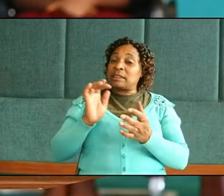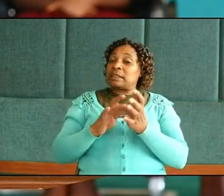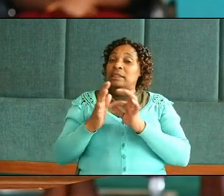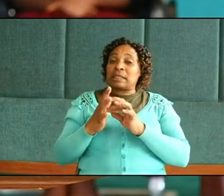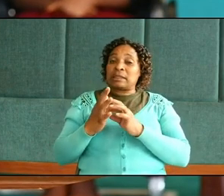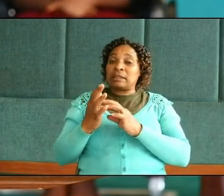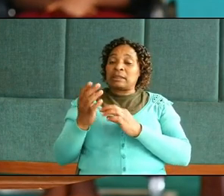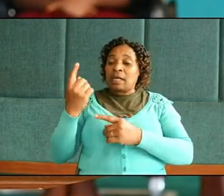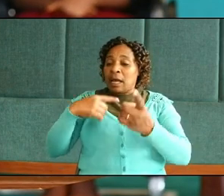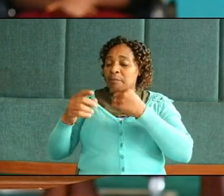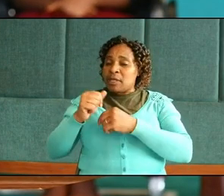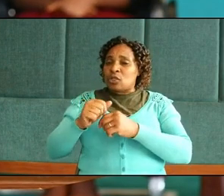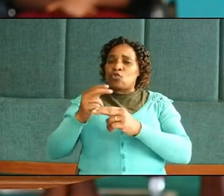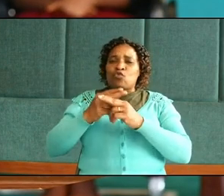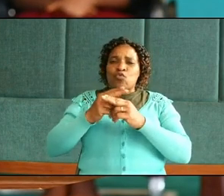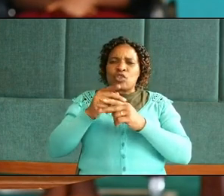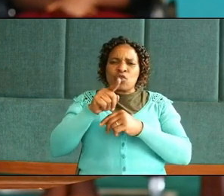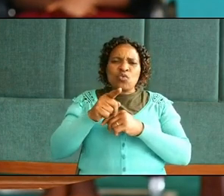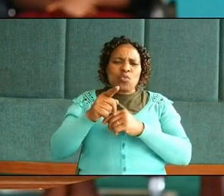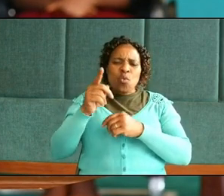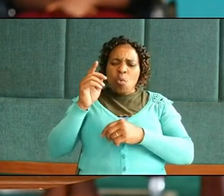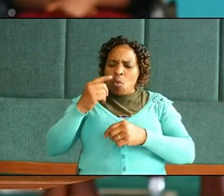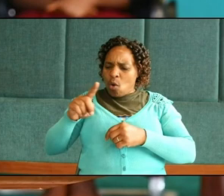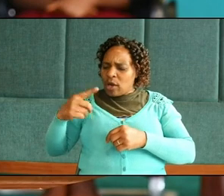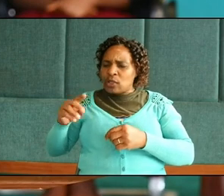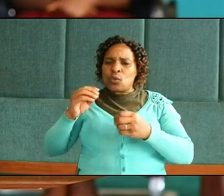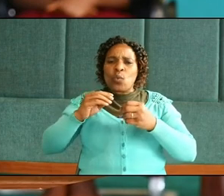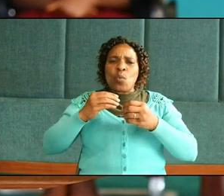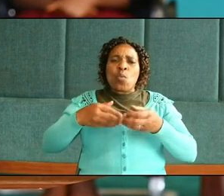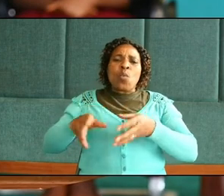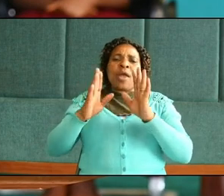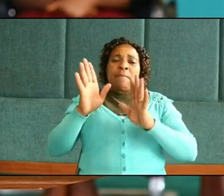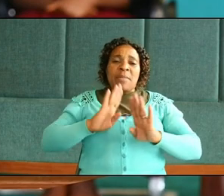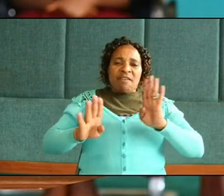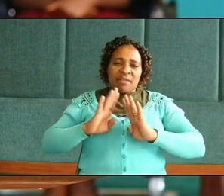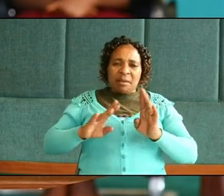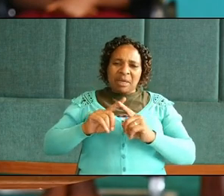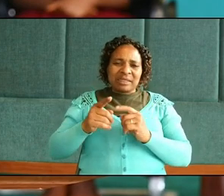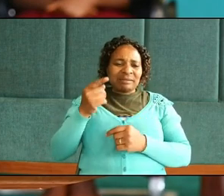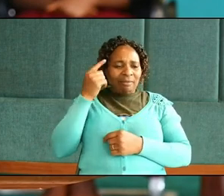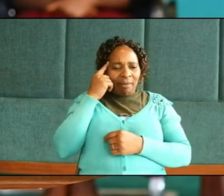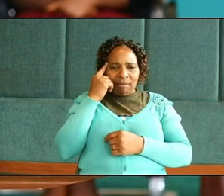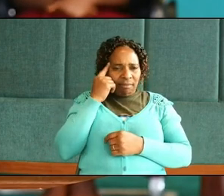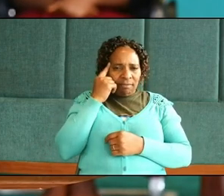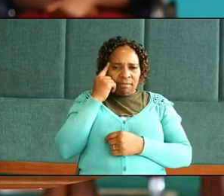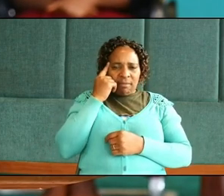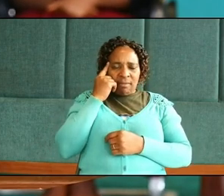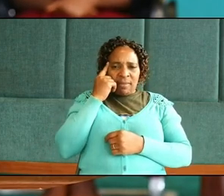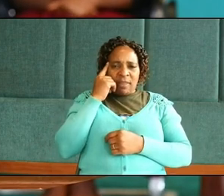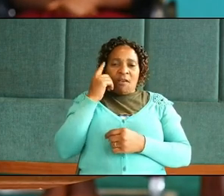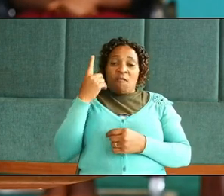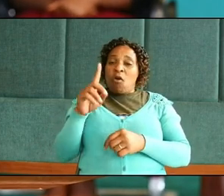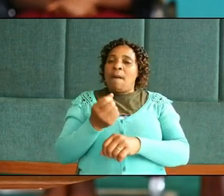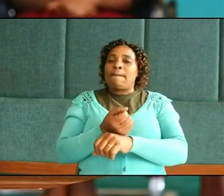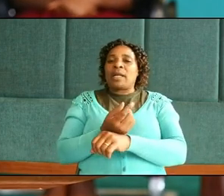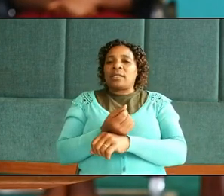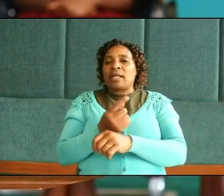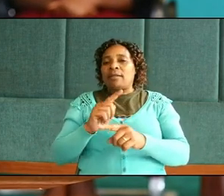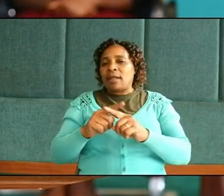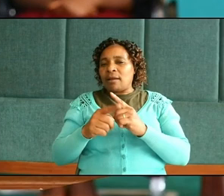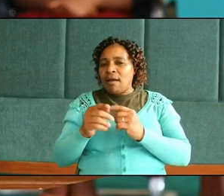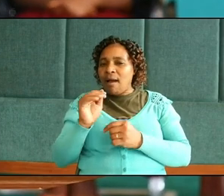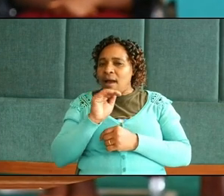Are you behaving in the correct way? And this made her friend pause for a minute and begin to think. And then she asked the